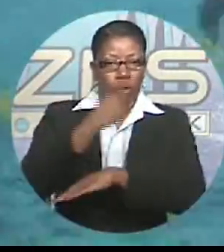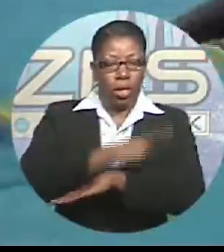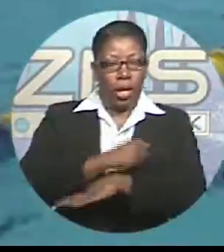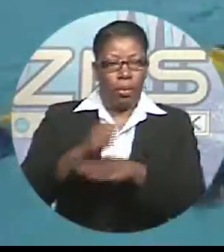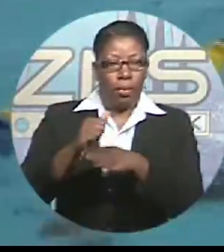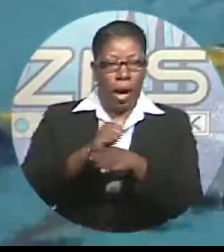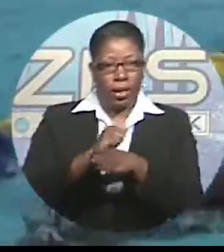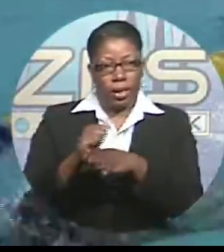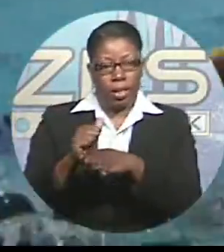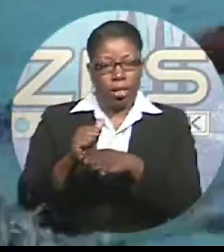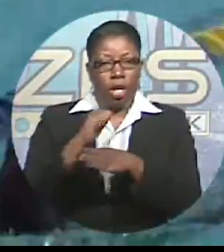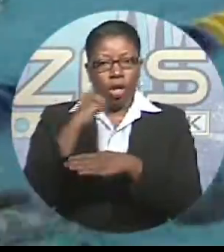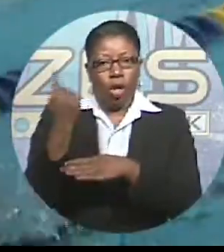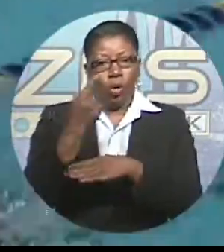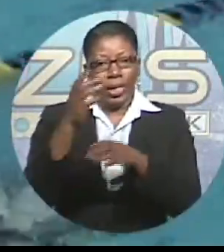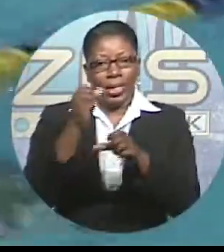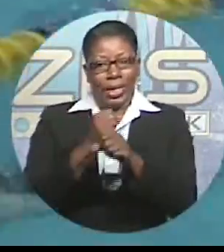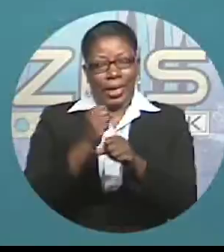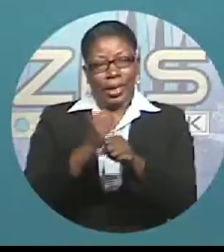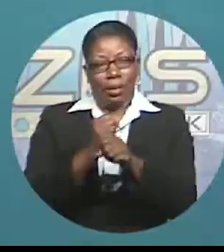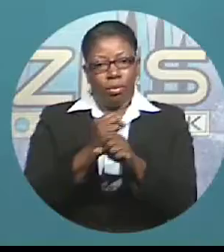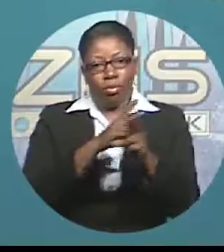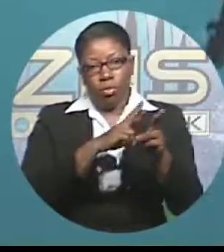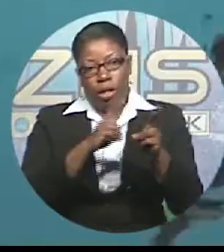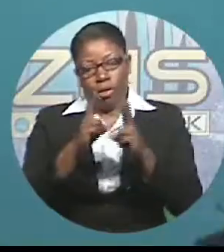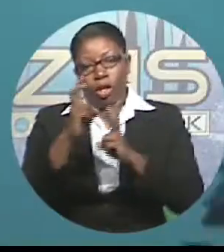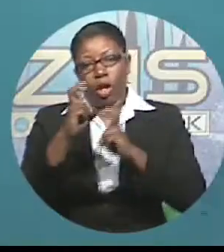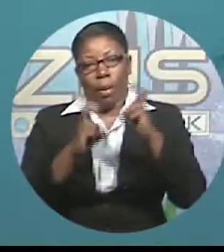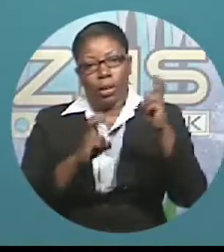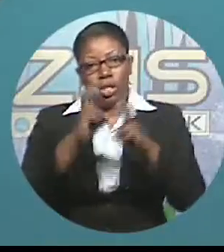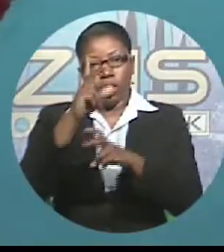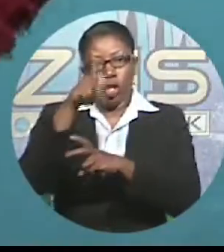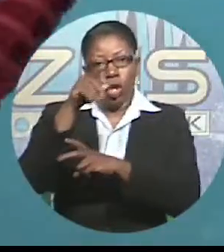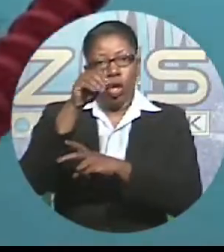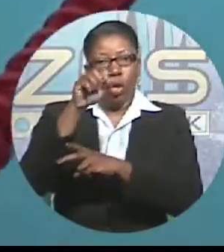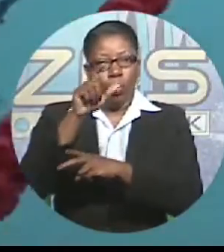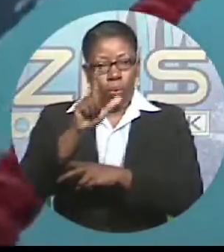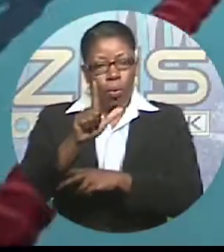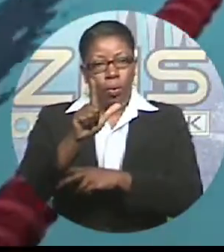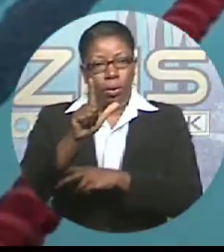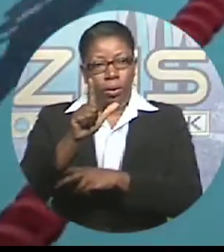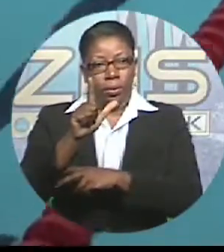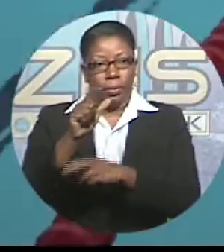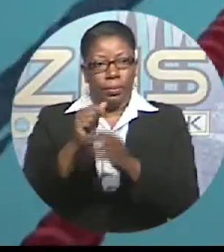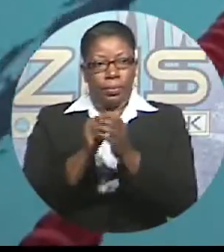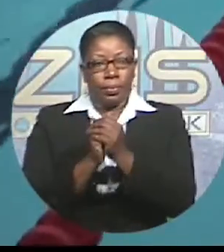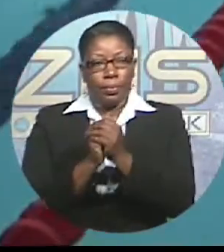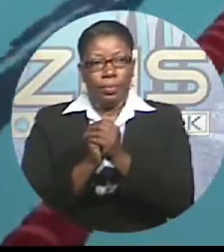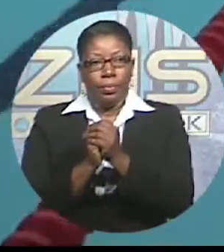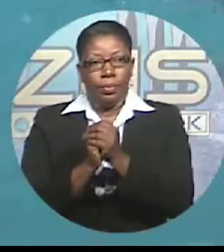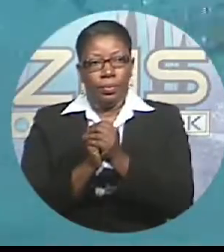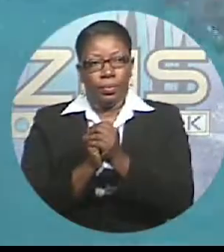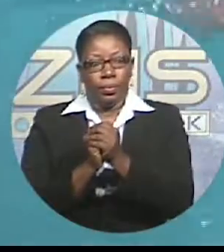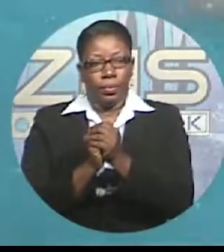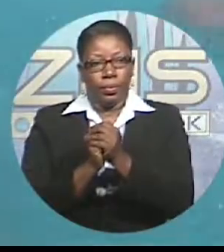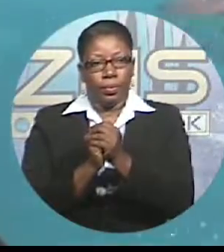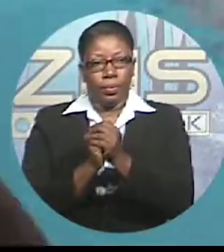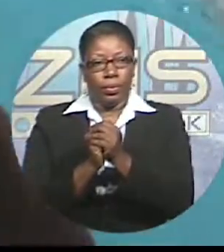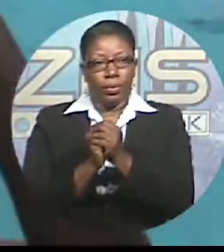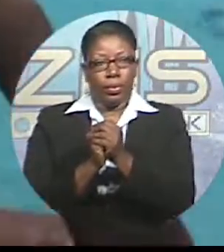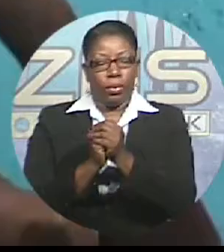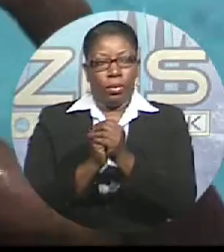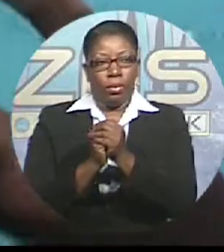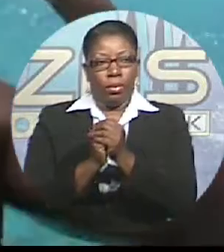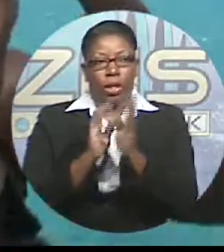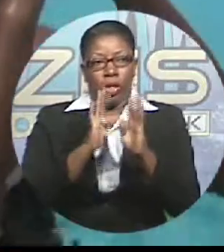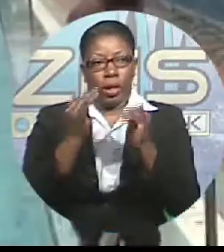was designed to not only get the team accustomed to the competition pool, but also shake off some of the rust from having such a long rest. We have quite a strong